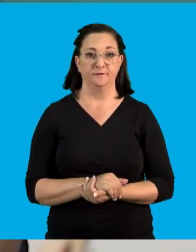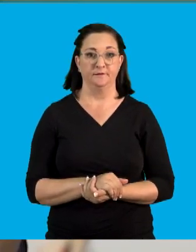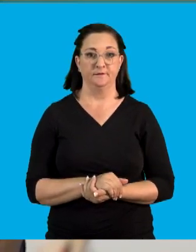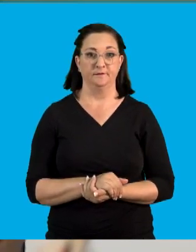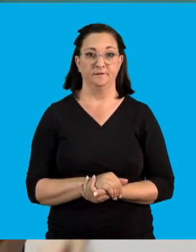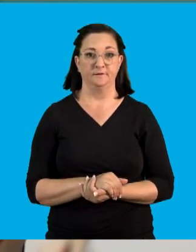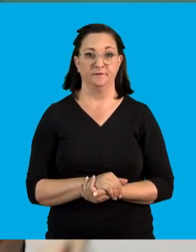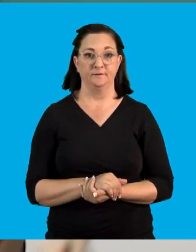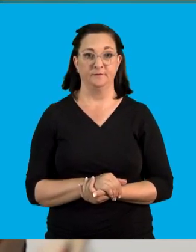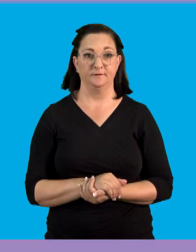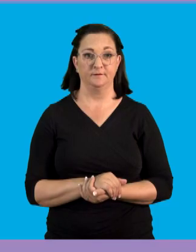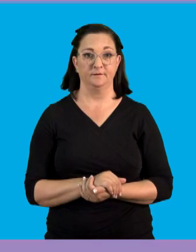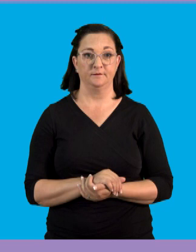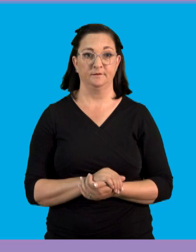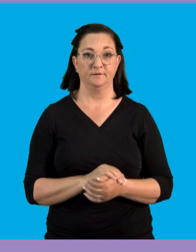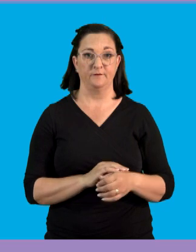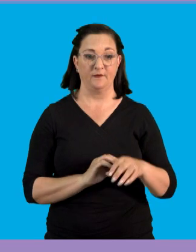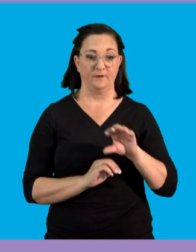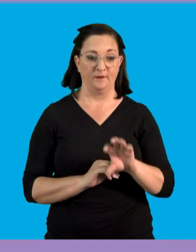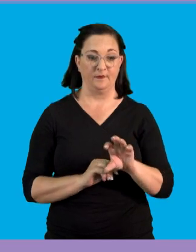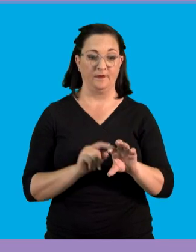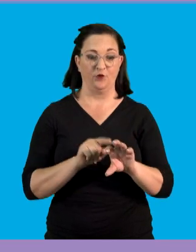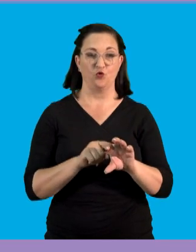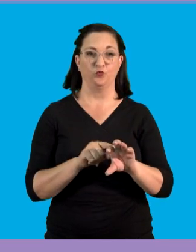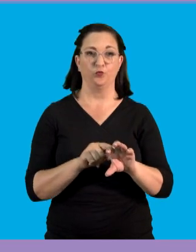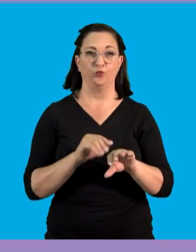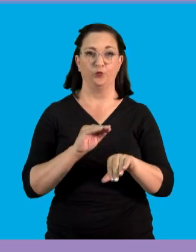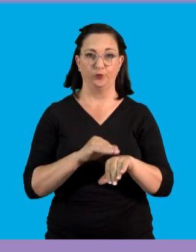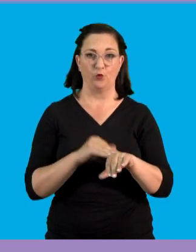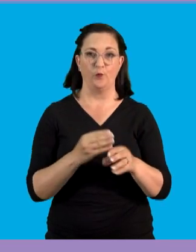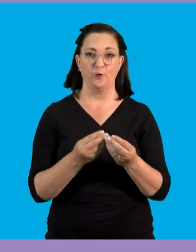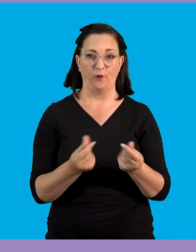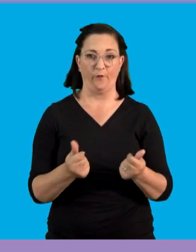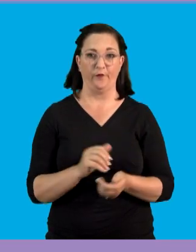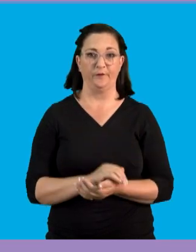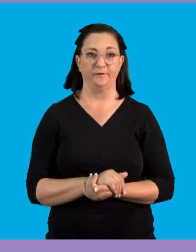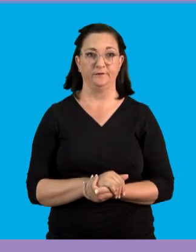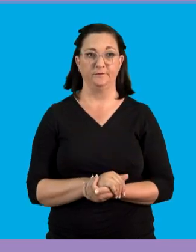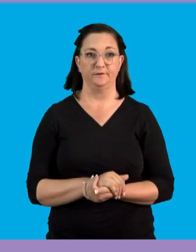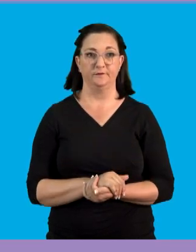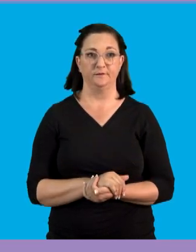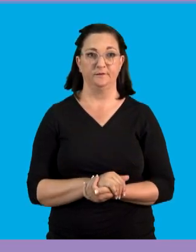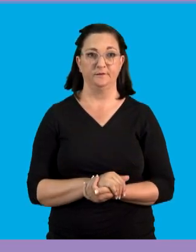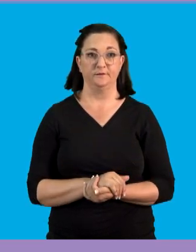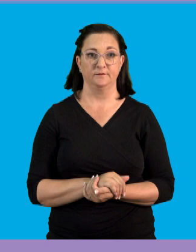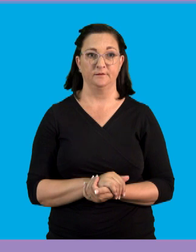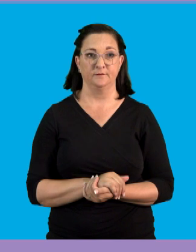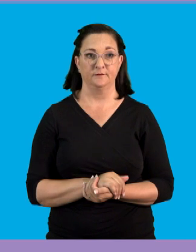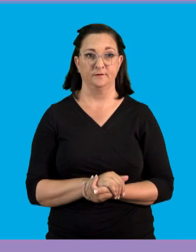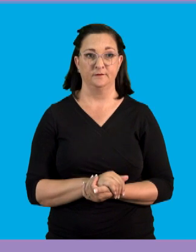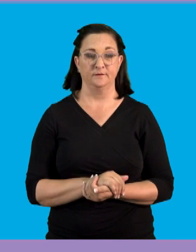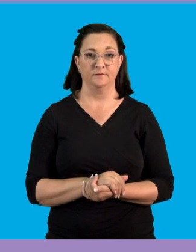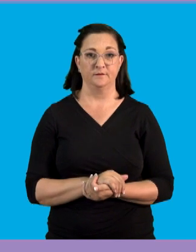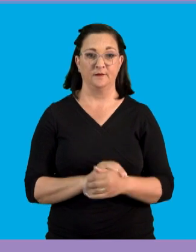Let's look at the last point of our lesson, and that is solving problems. When we are solving problems